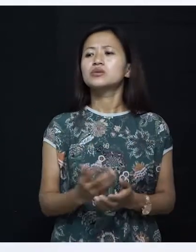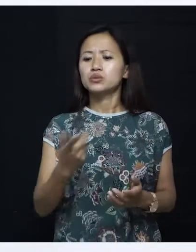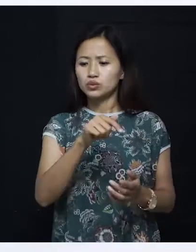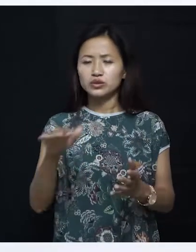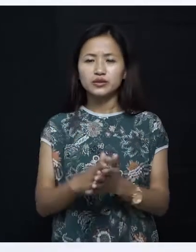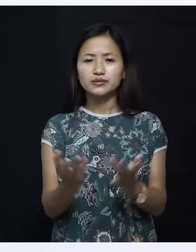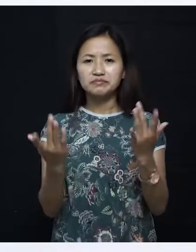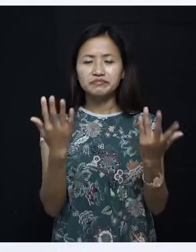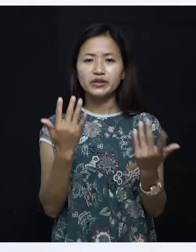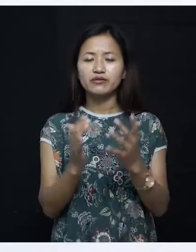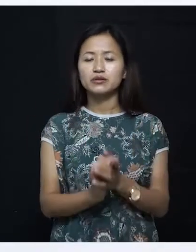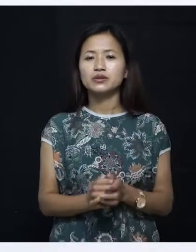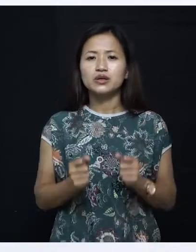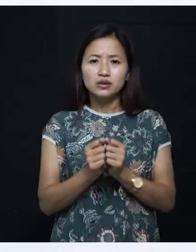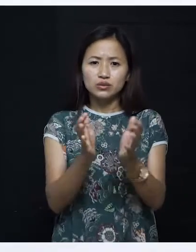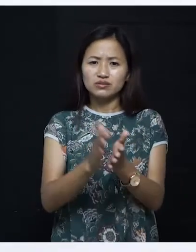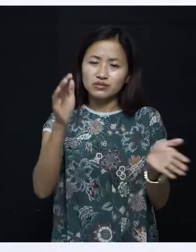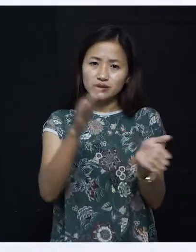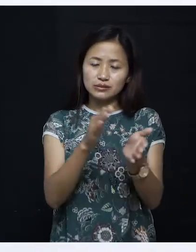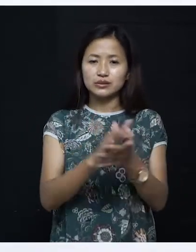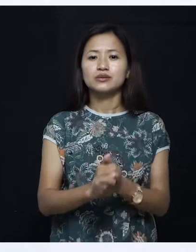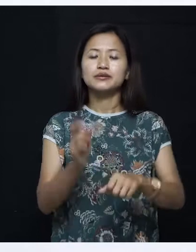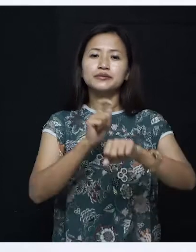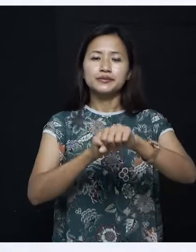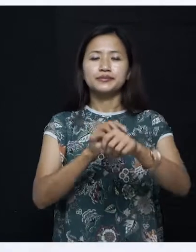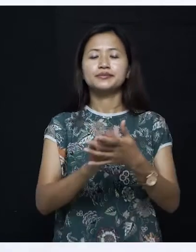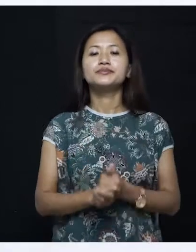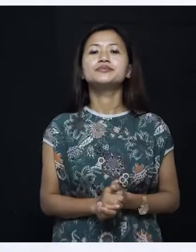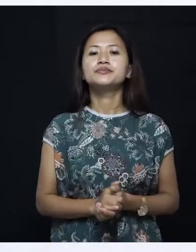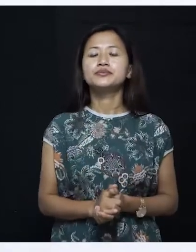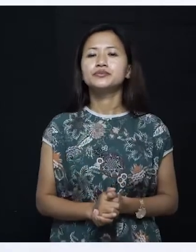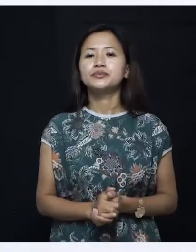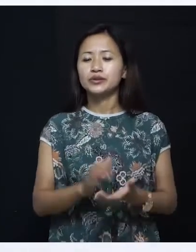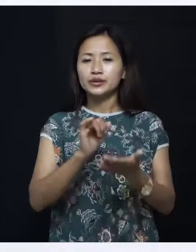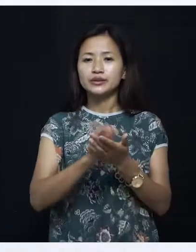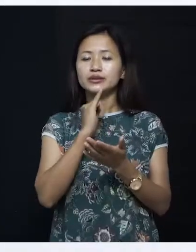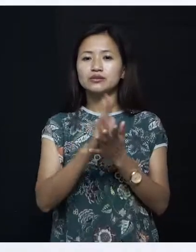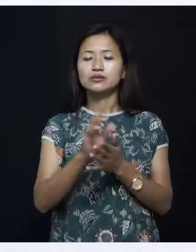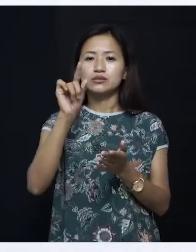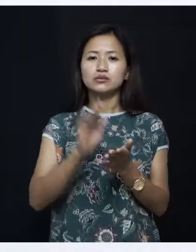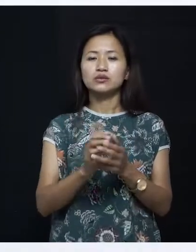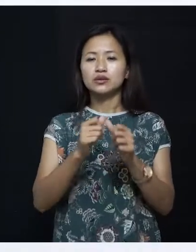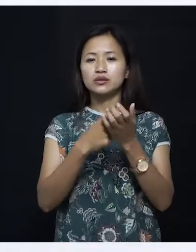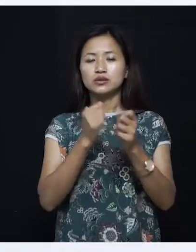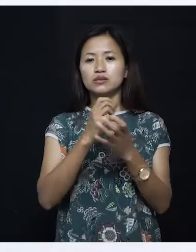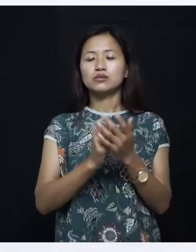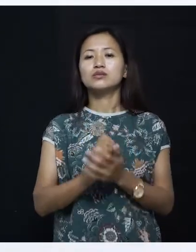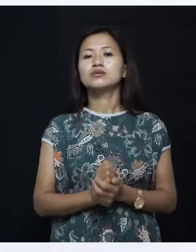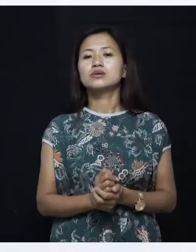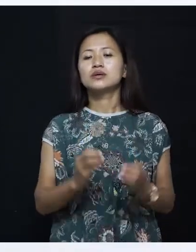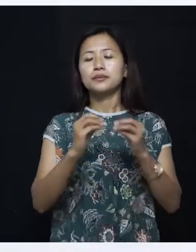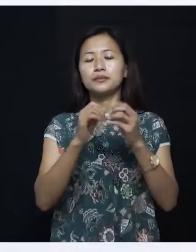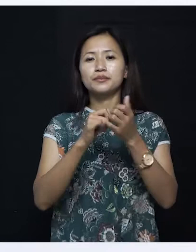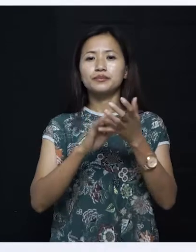can get it within a short span of time. Okay, so that is to do with this agro-based